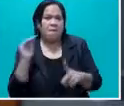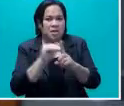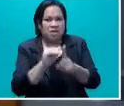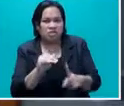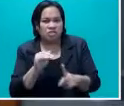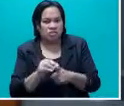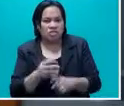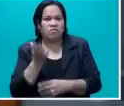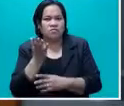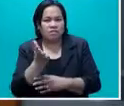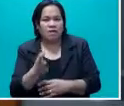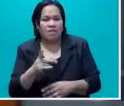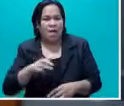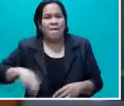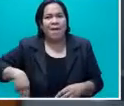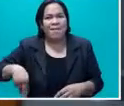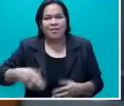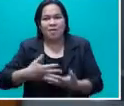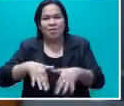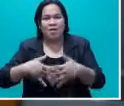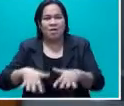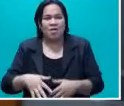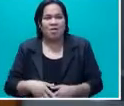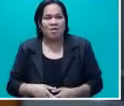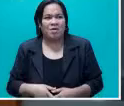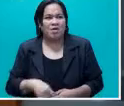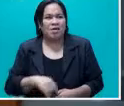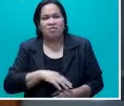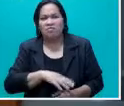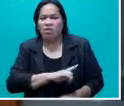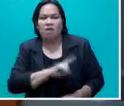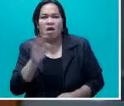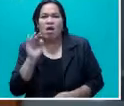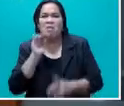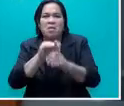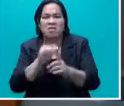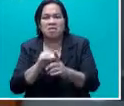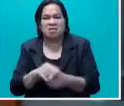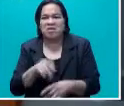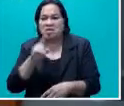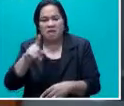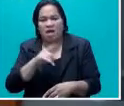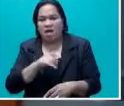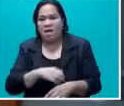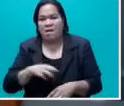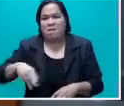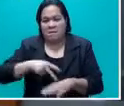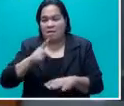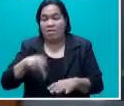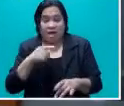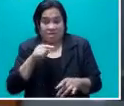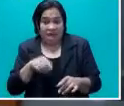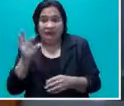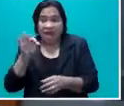petition from the members of the public are killed on the floor of Parliament because we vote, and the government deliberately uses